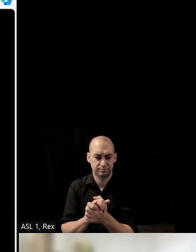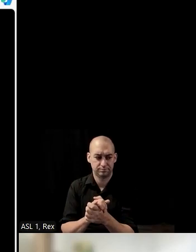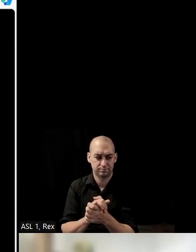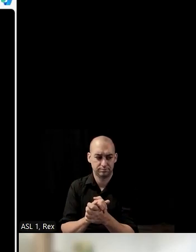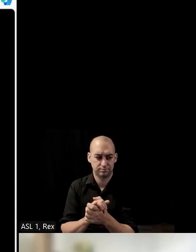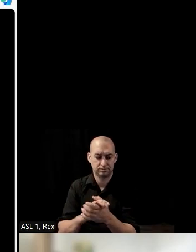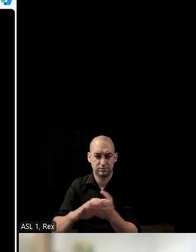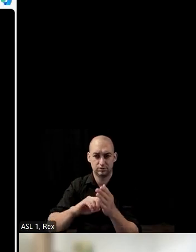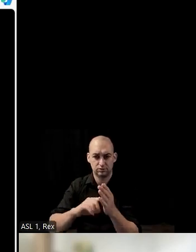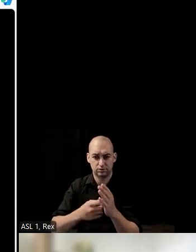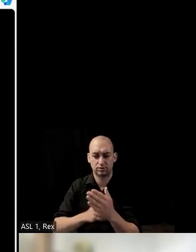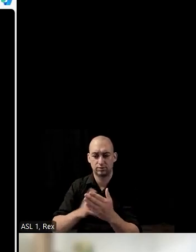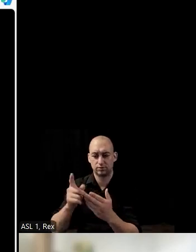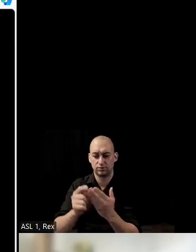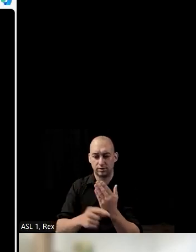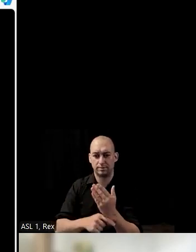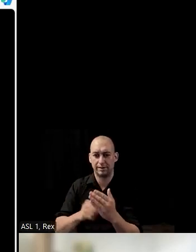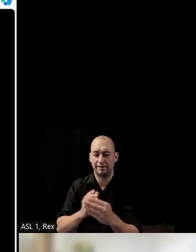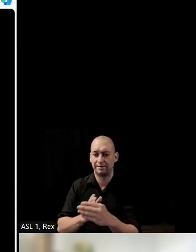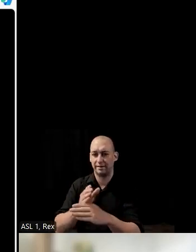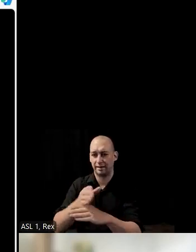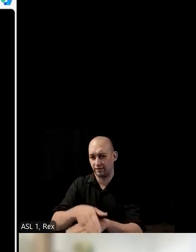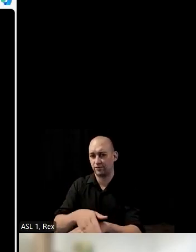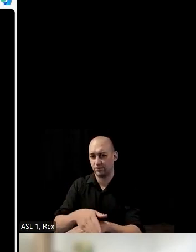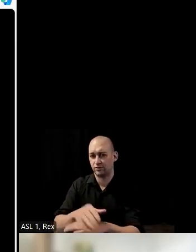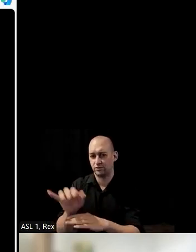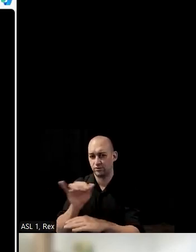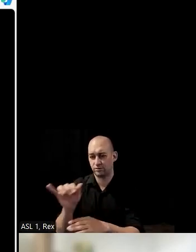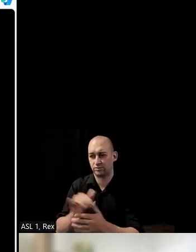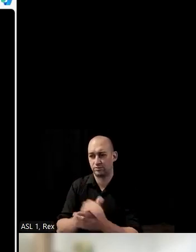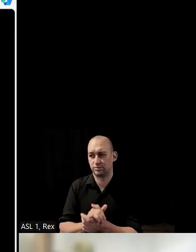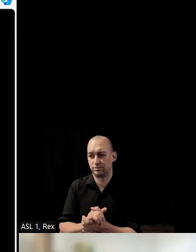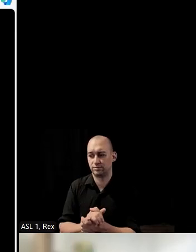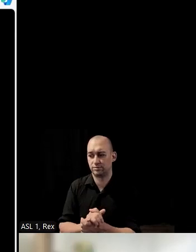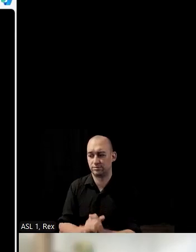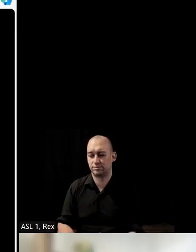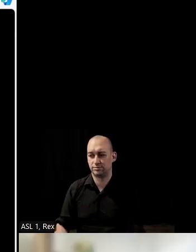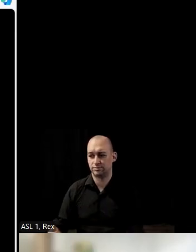then afterwards. And then go ahead and go to the next slide.